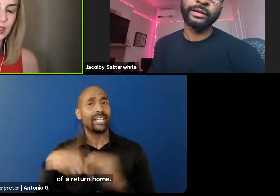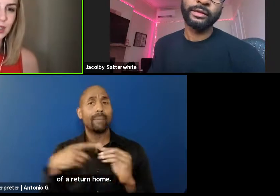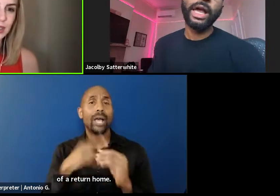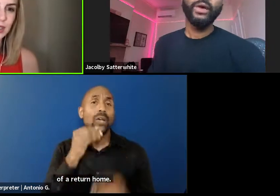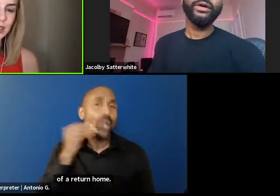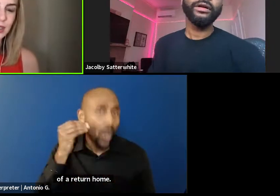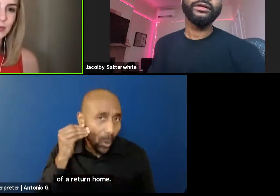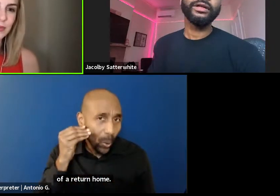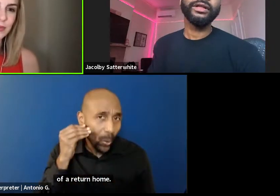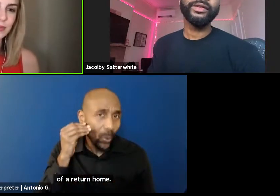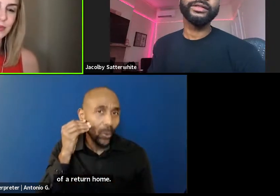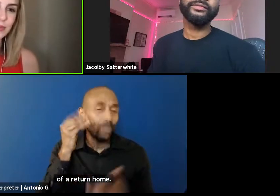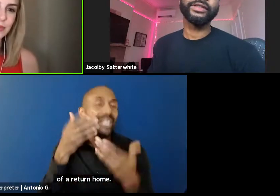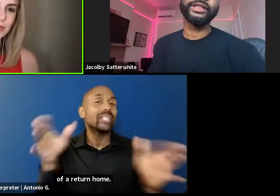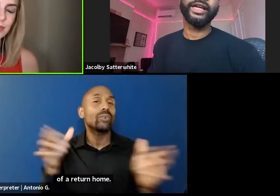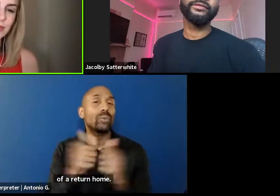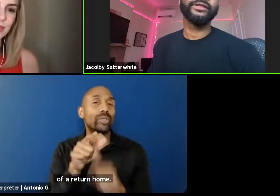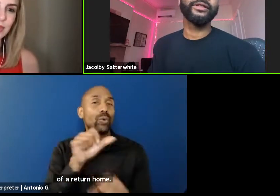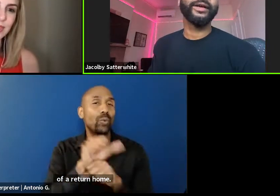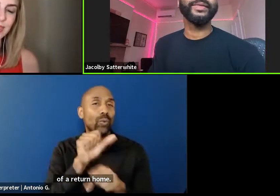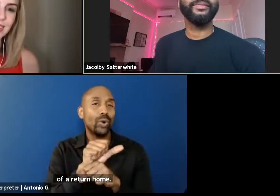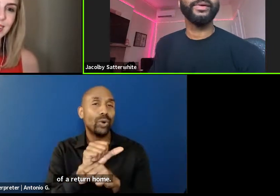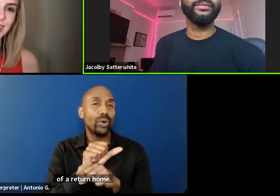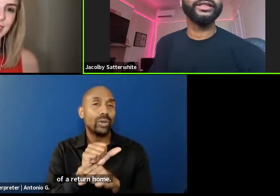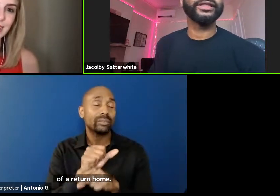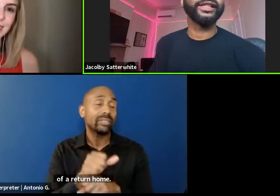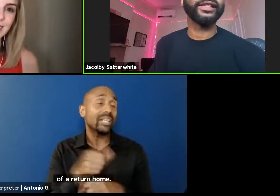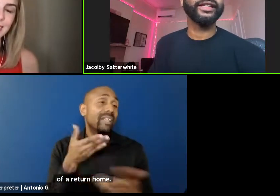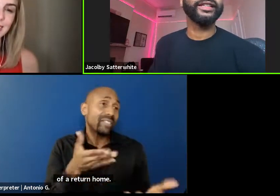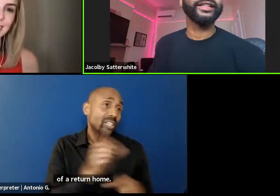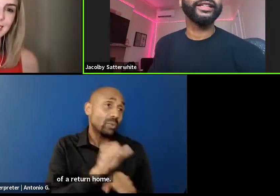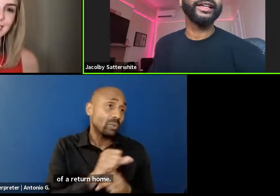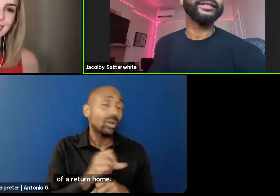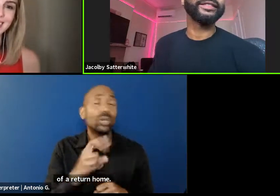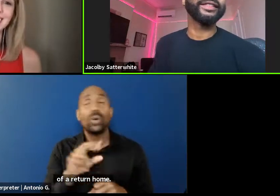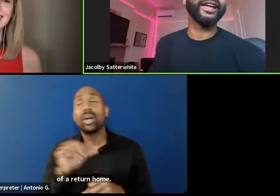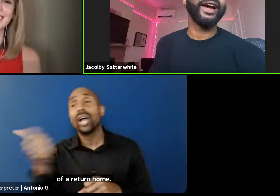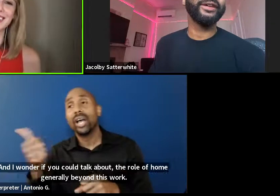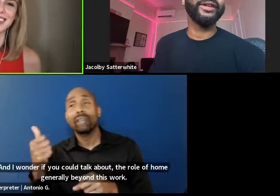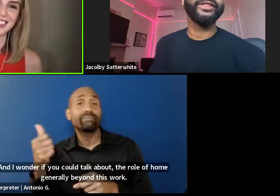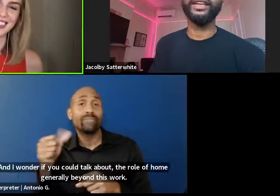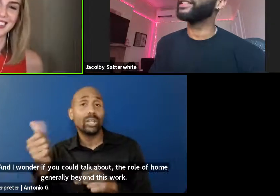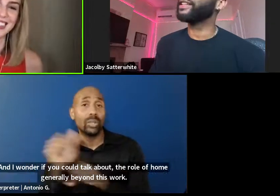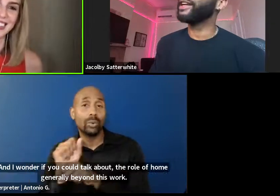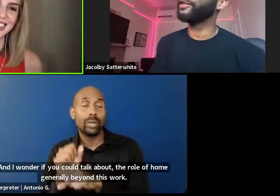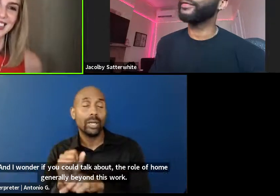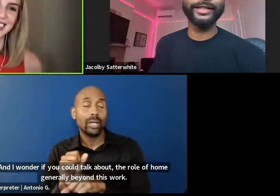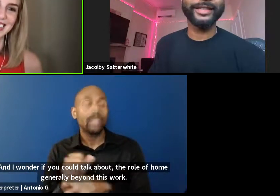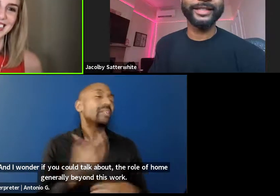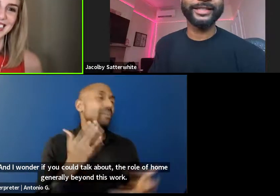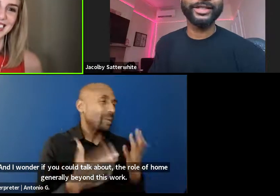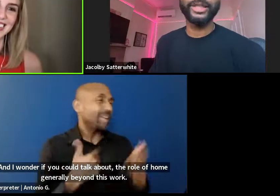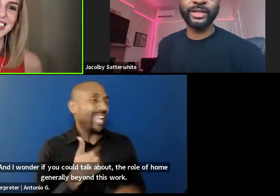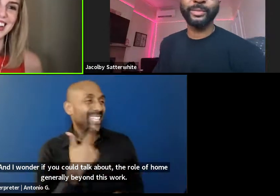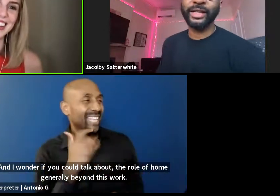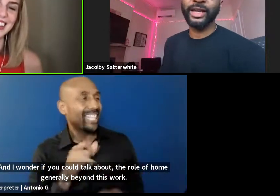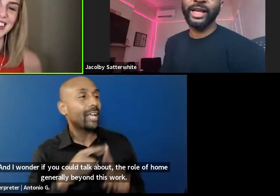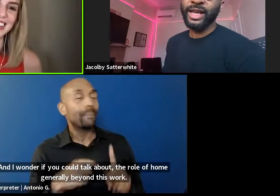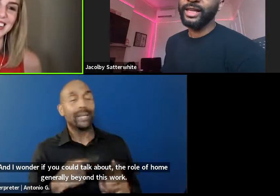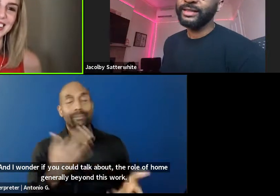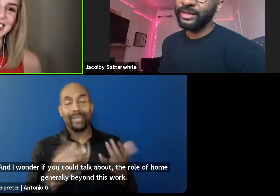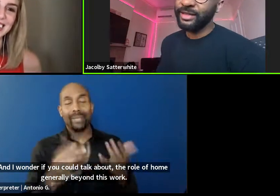work. Well, it wasn't really, I don't know. I mean, I probably did say that. I think I said that out of context or